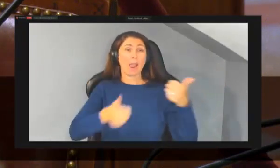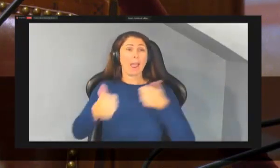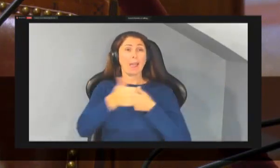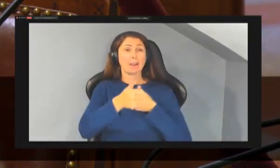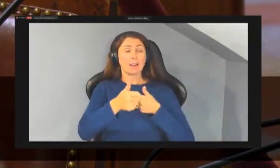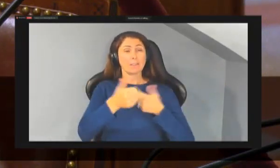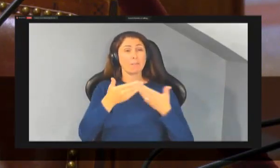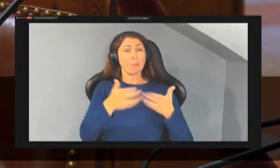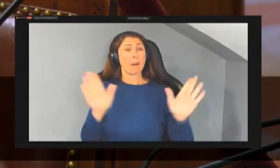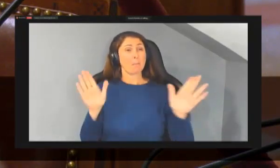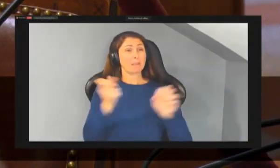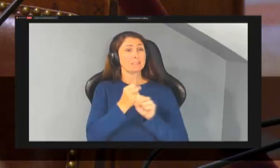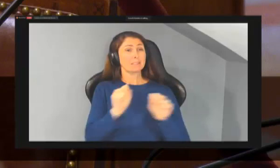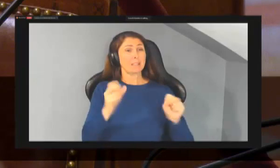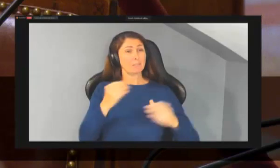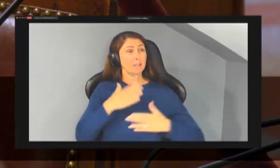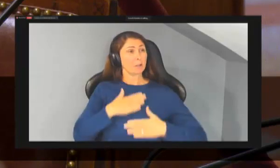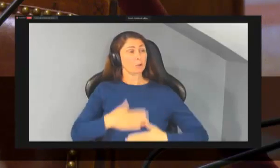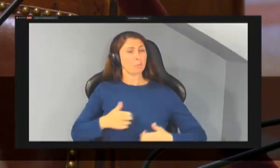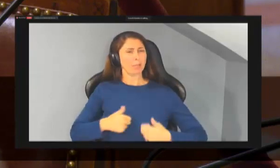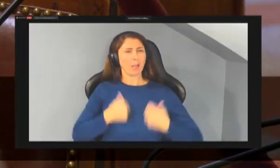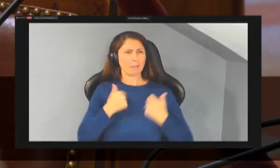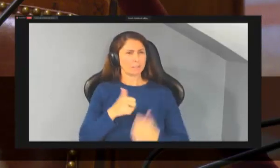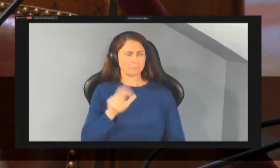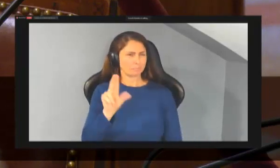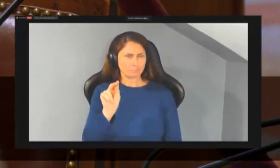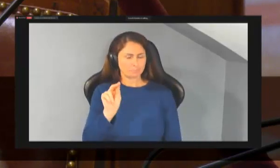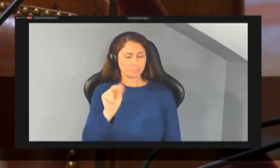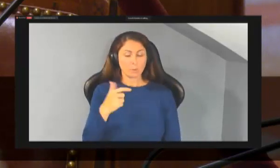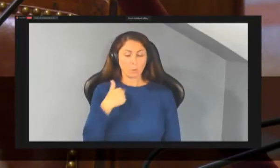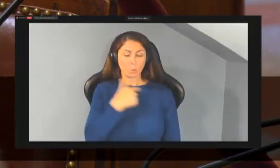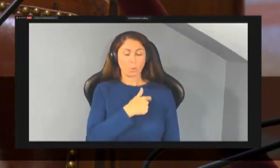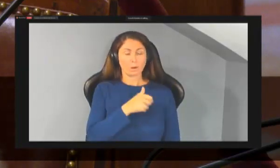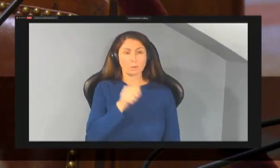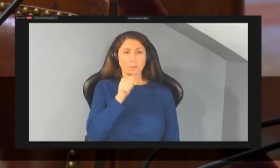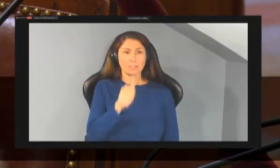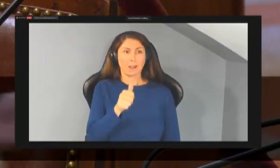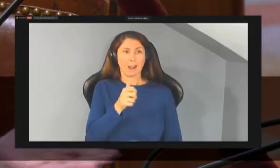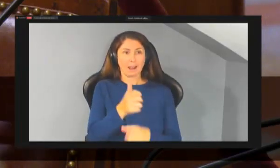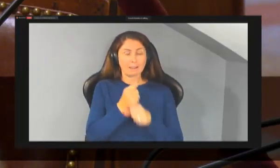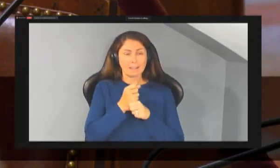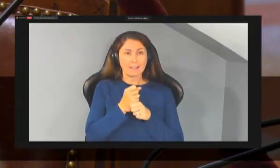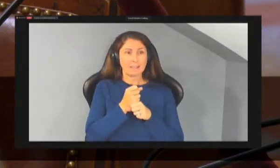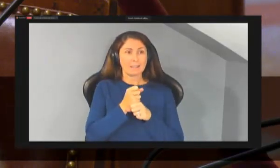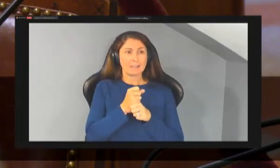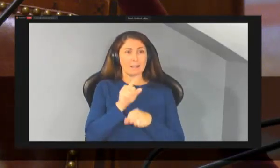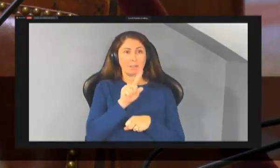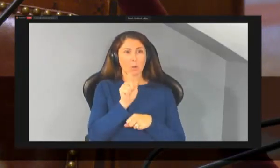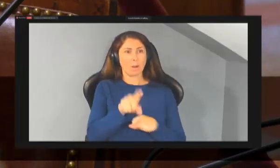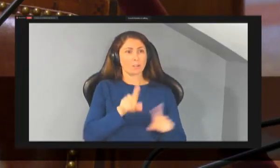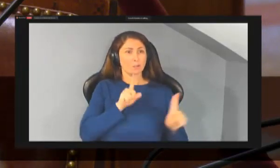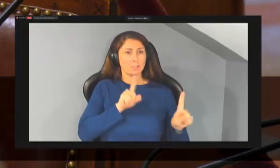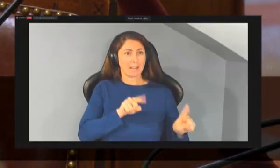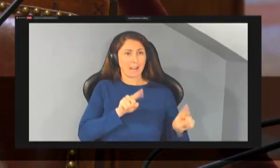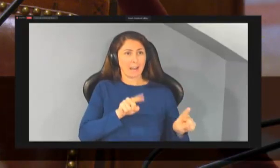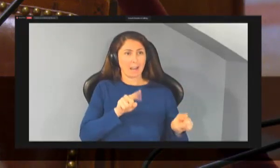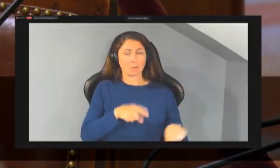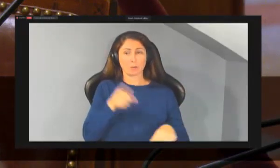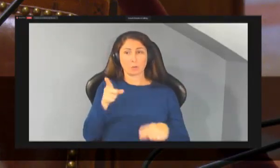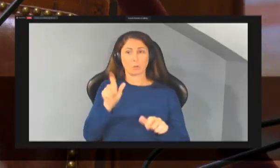at all. But we're just not getting questions answered, some of which you brought up this